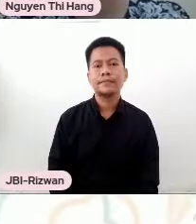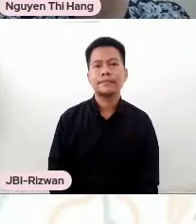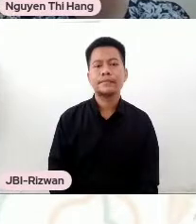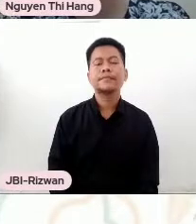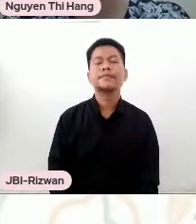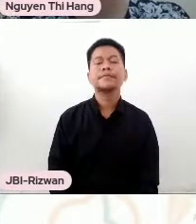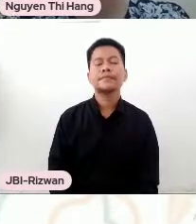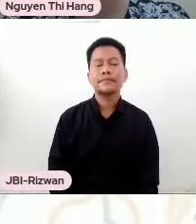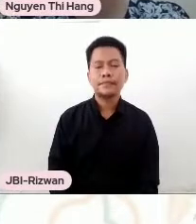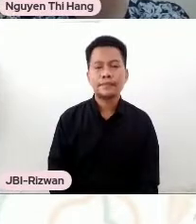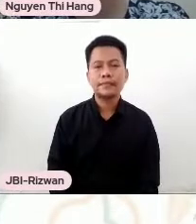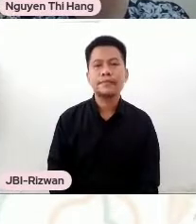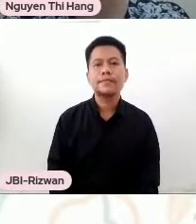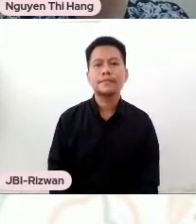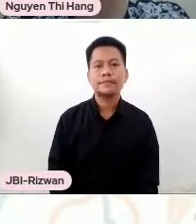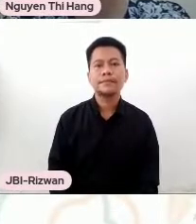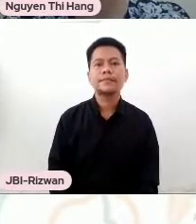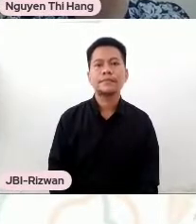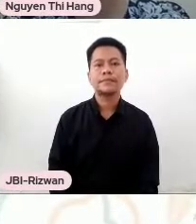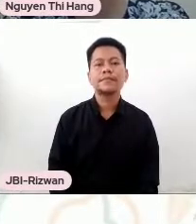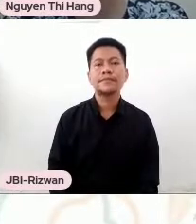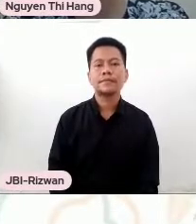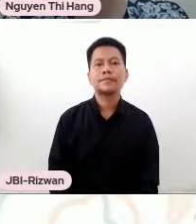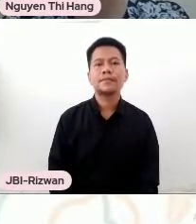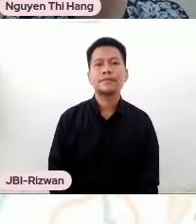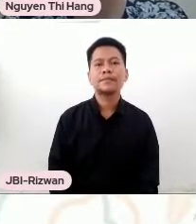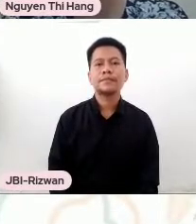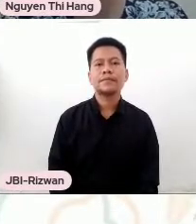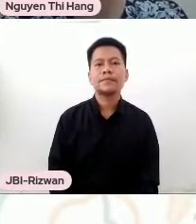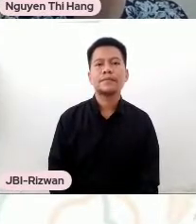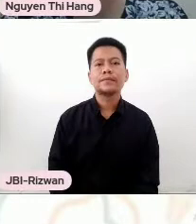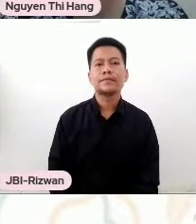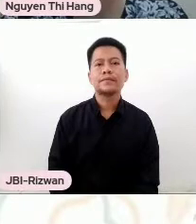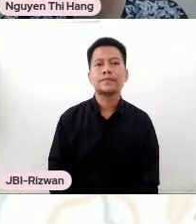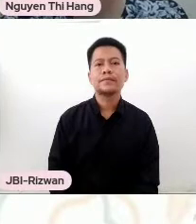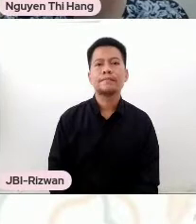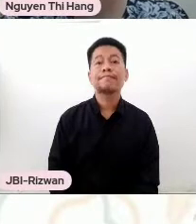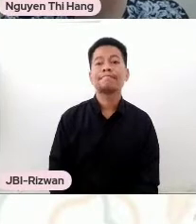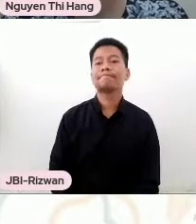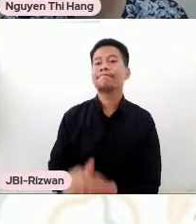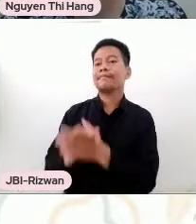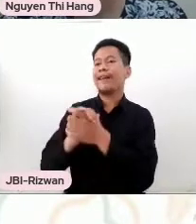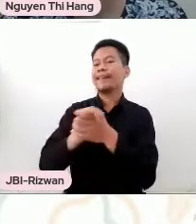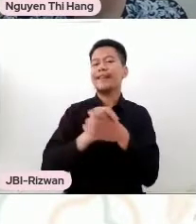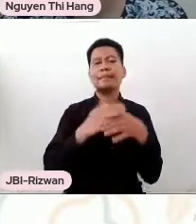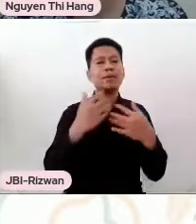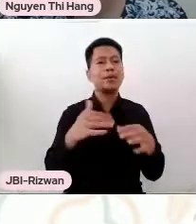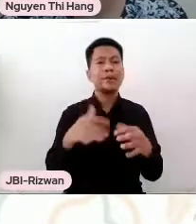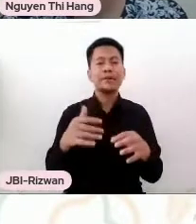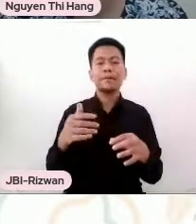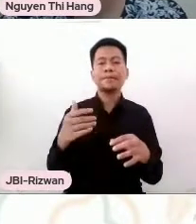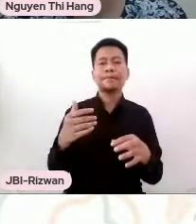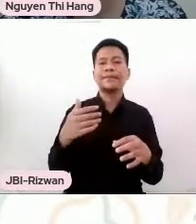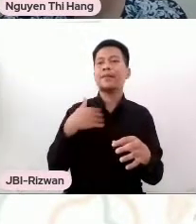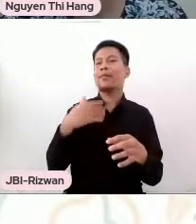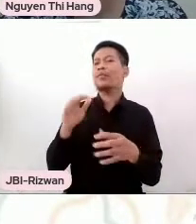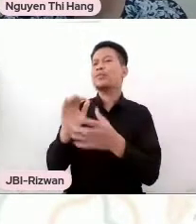May. Oh, at the end of May. Okay. Yeah. Baik, sahabat luar biasa. Oh, saya belum menyapa sahabat luar biasa